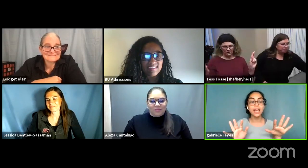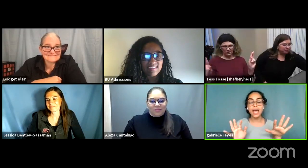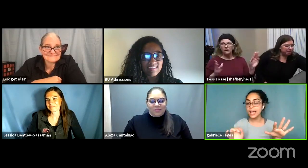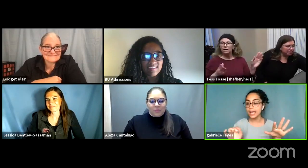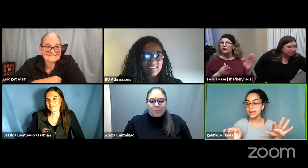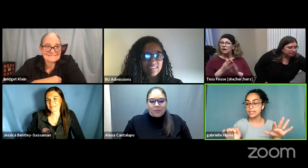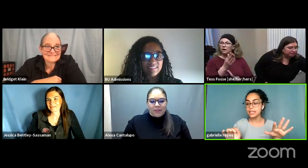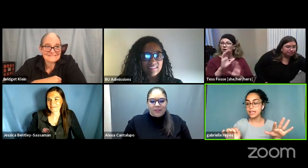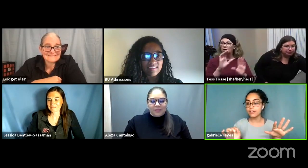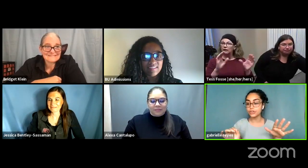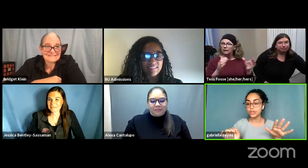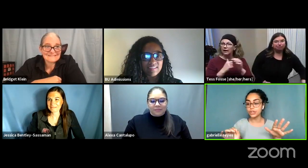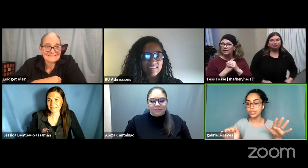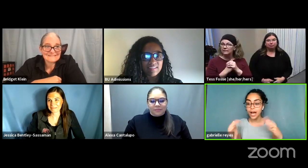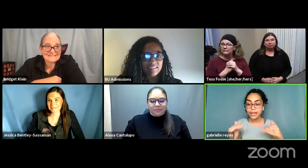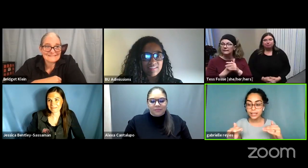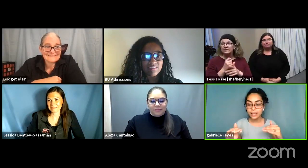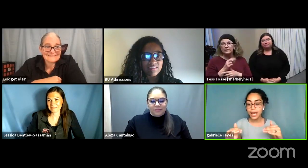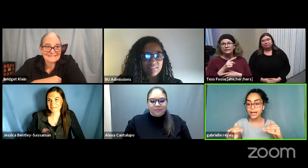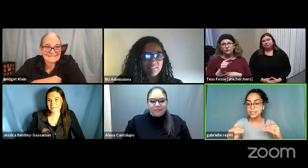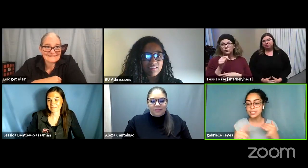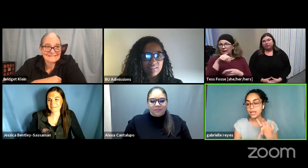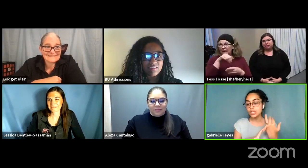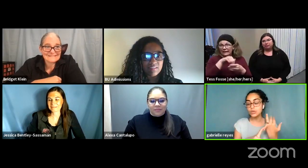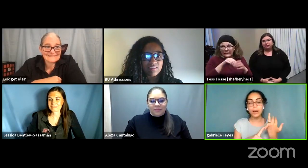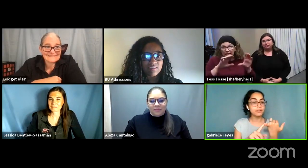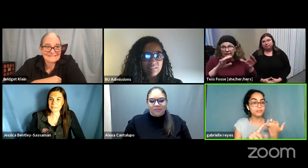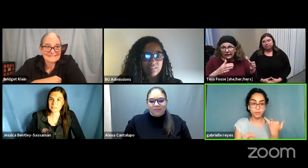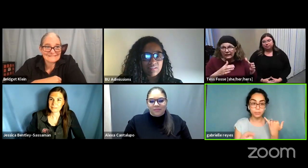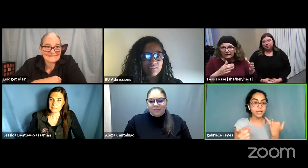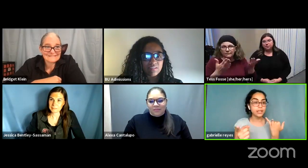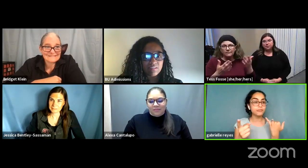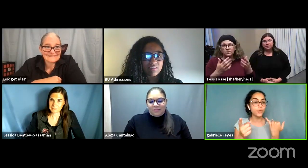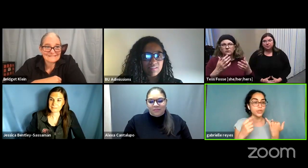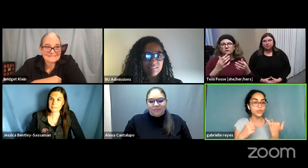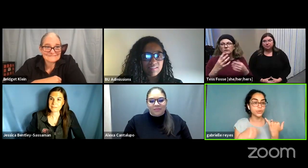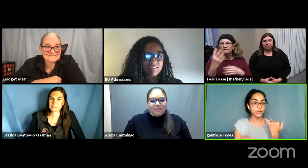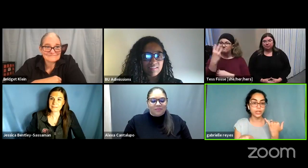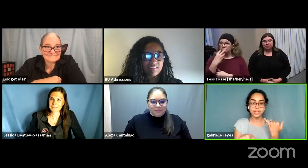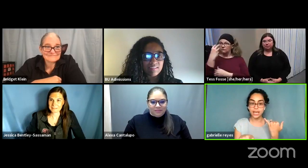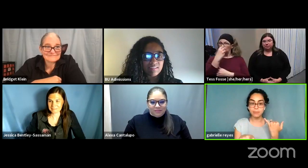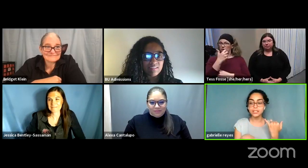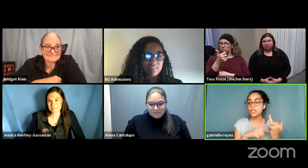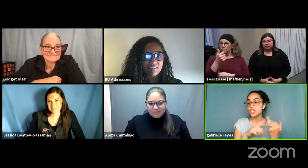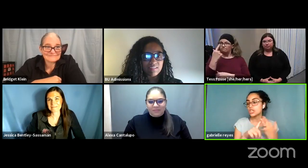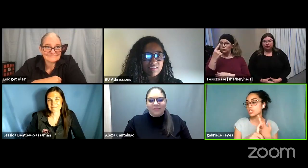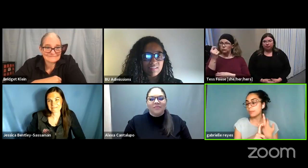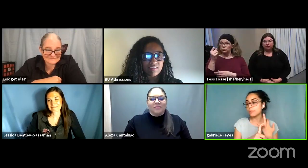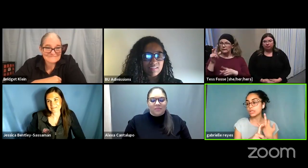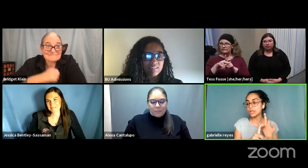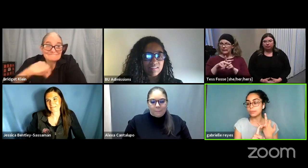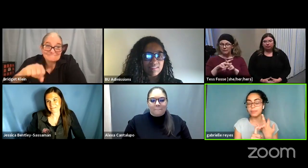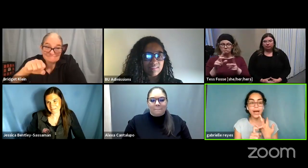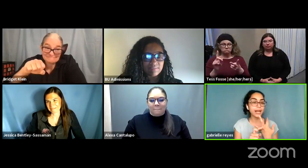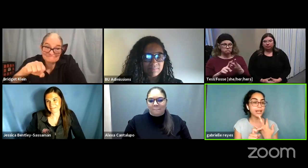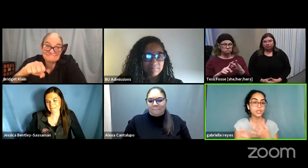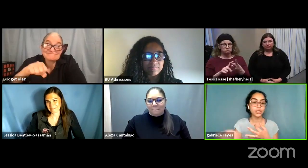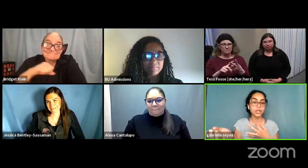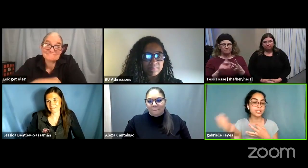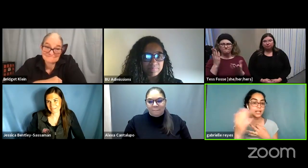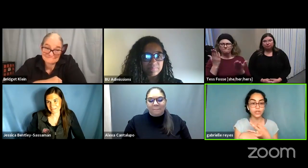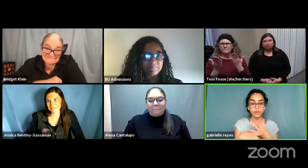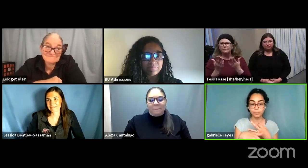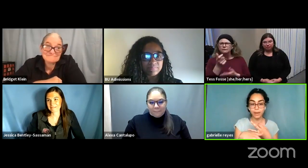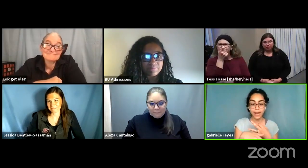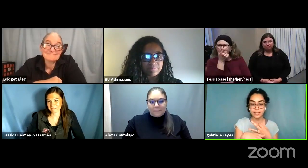class. And if you're not in class, you might be filming for your assignments. You might be looking back at